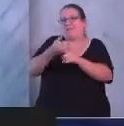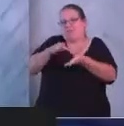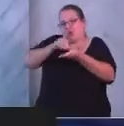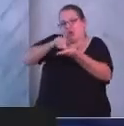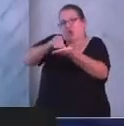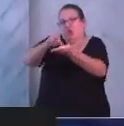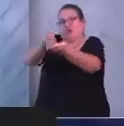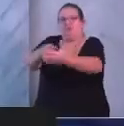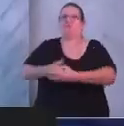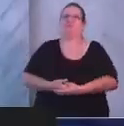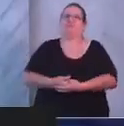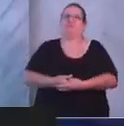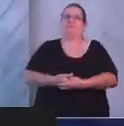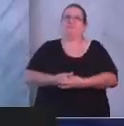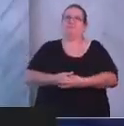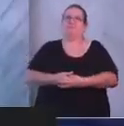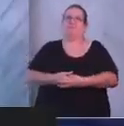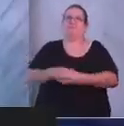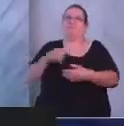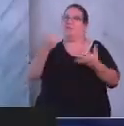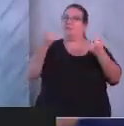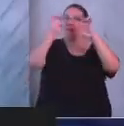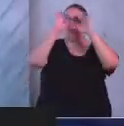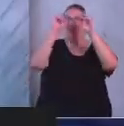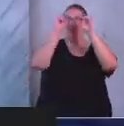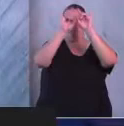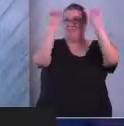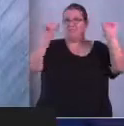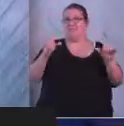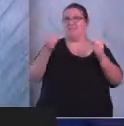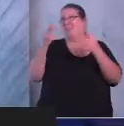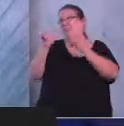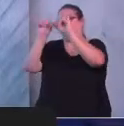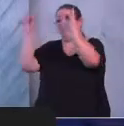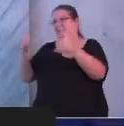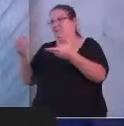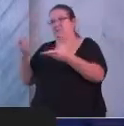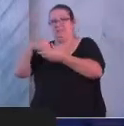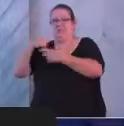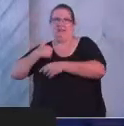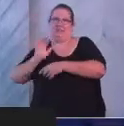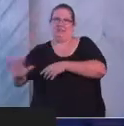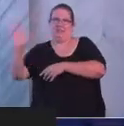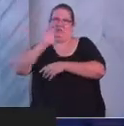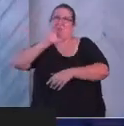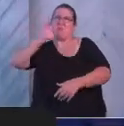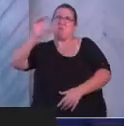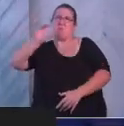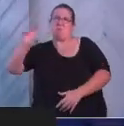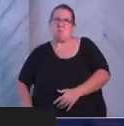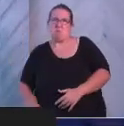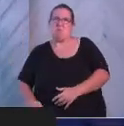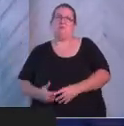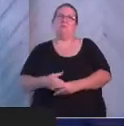And when it comes to a system, we have an educational system as well as many other systems in Canada that are really archaic and